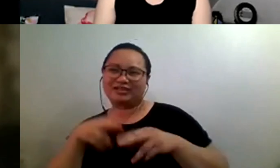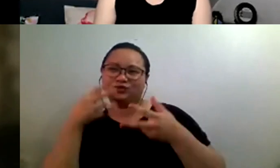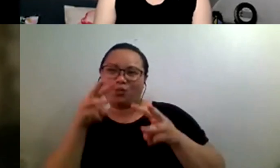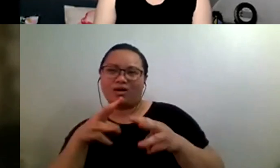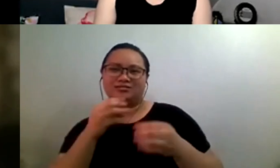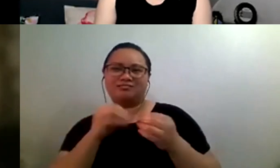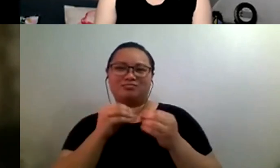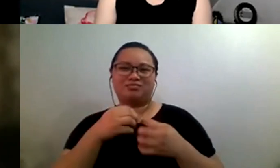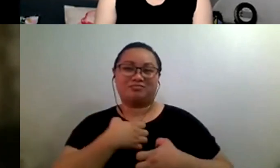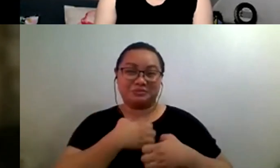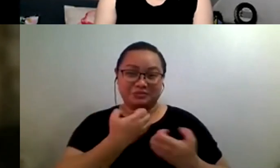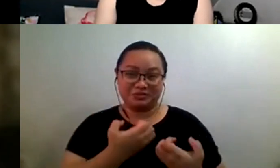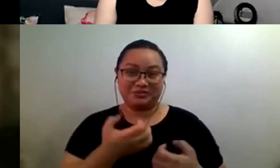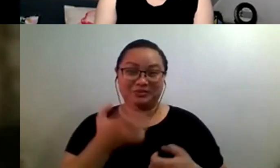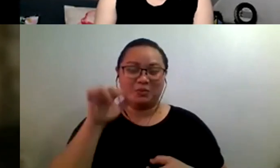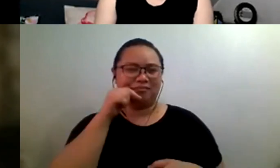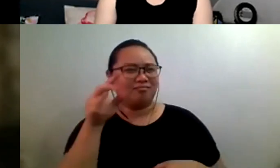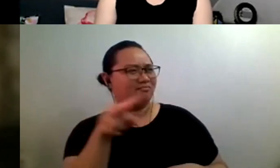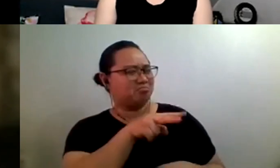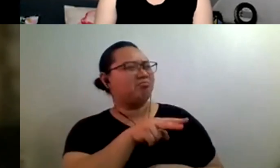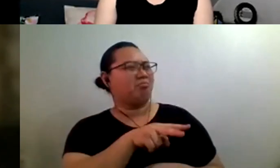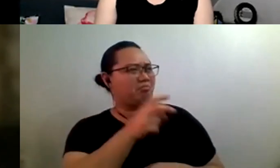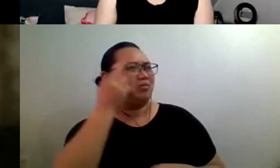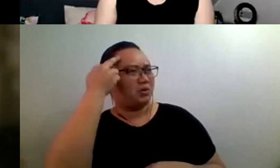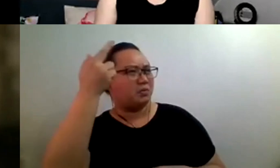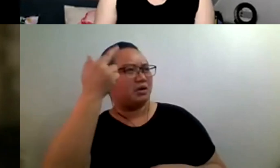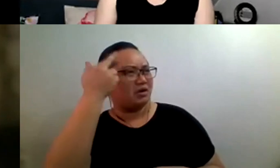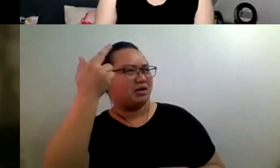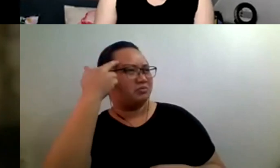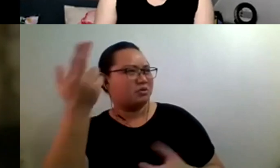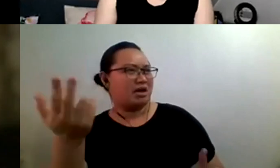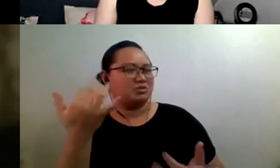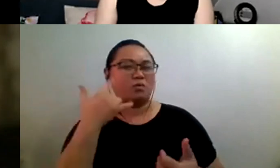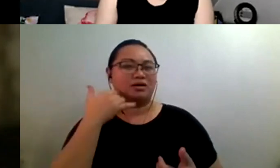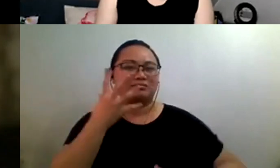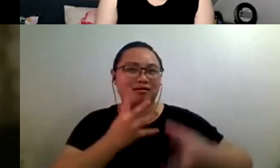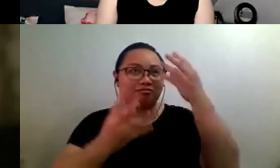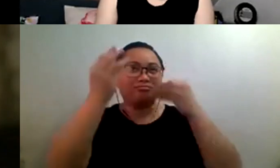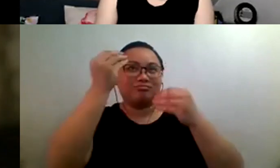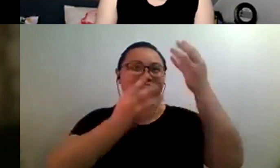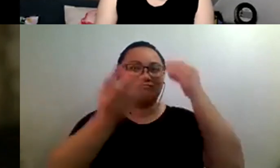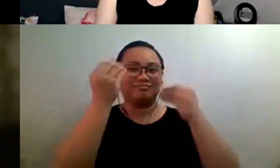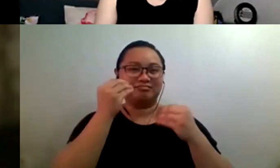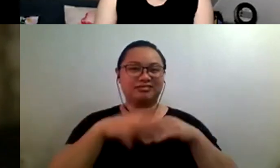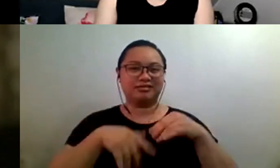storytellers naturally. We're social individuals and we listen to stories. We absorb stories better than we absorb lessons.